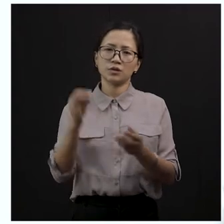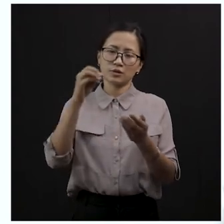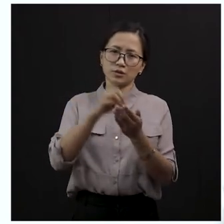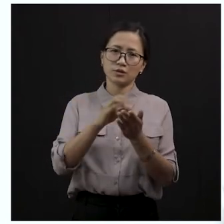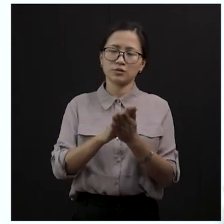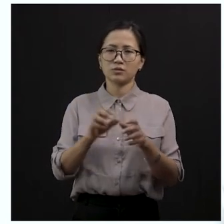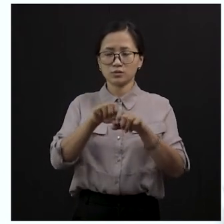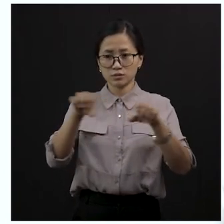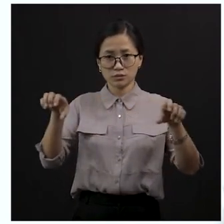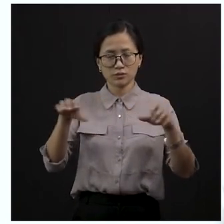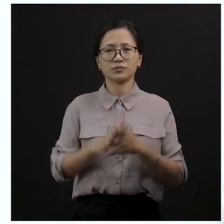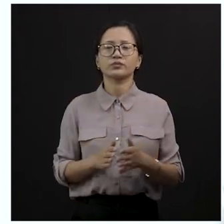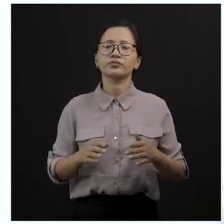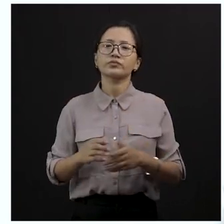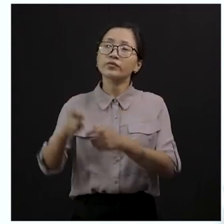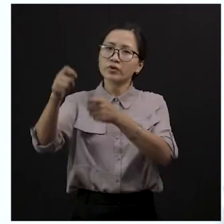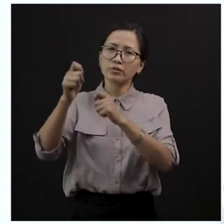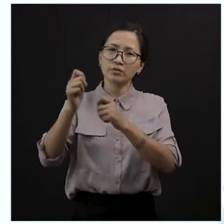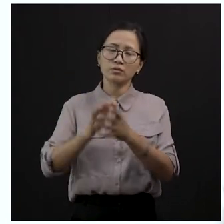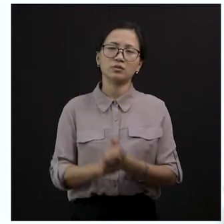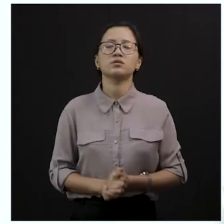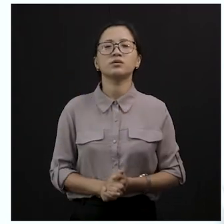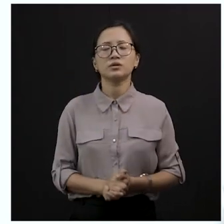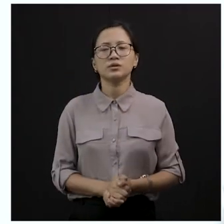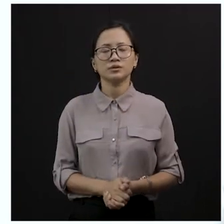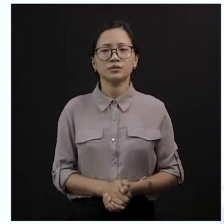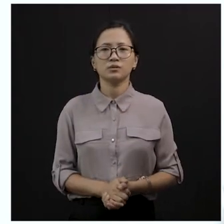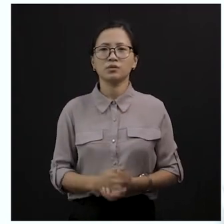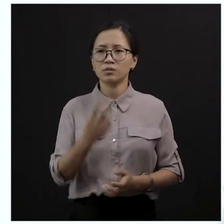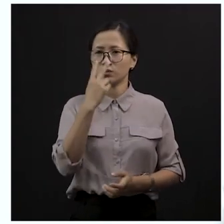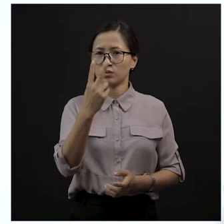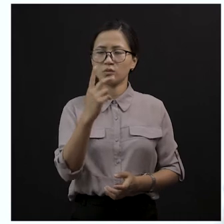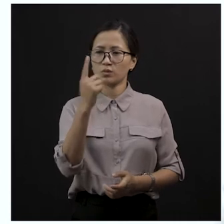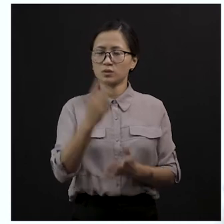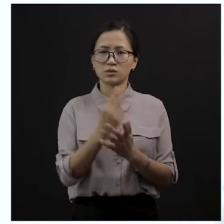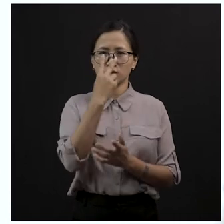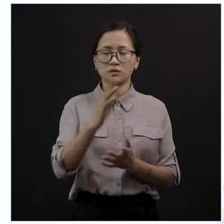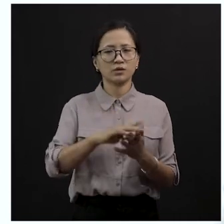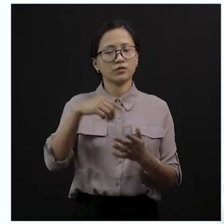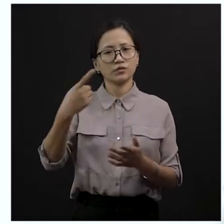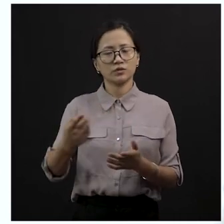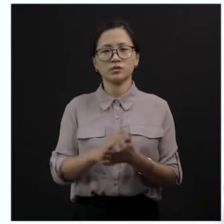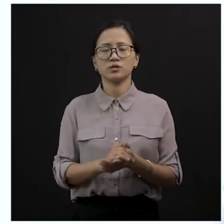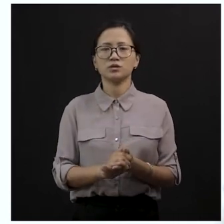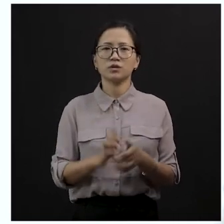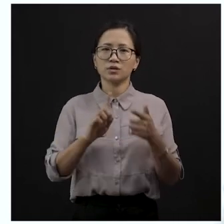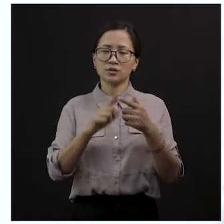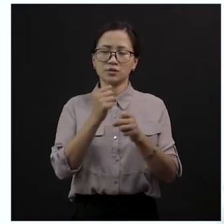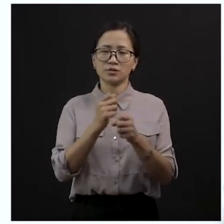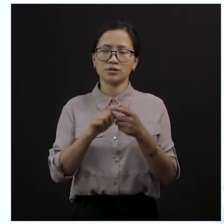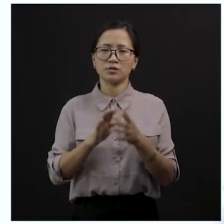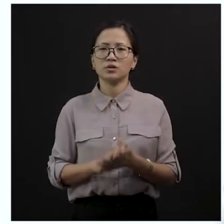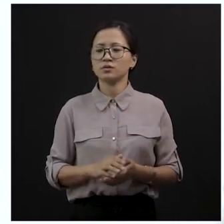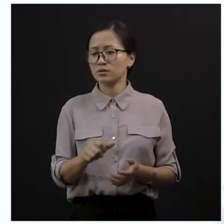attached it to the glider, okay? So that and one look after the engine while the other